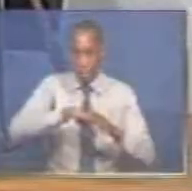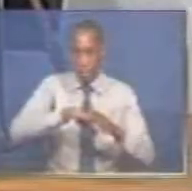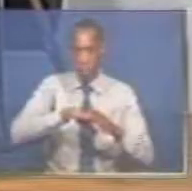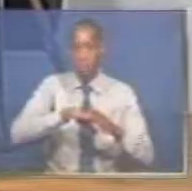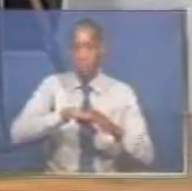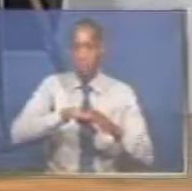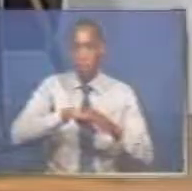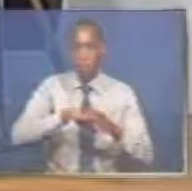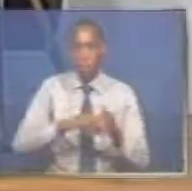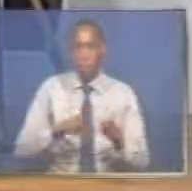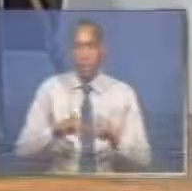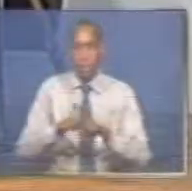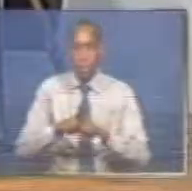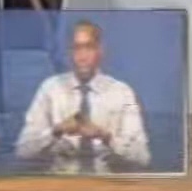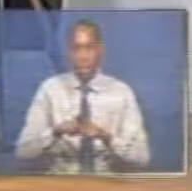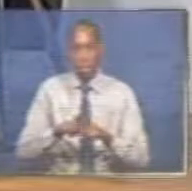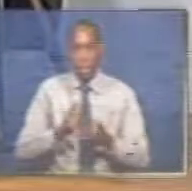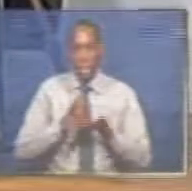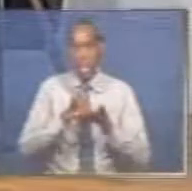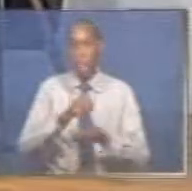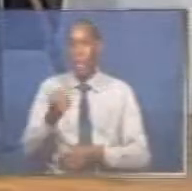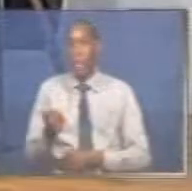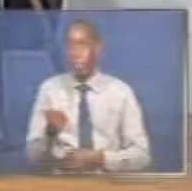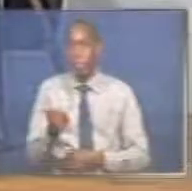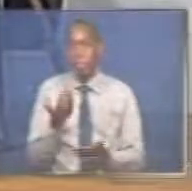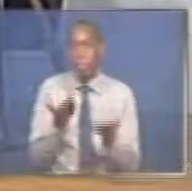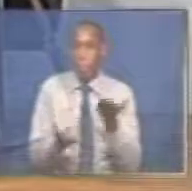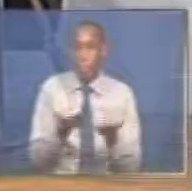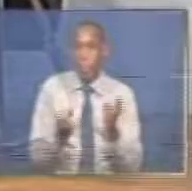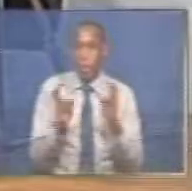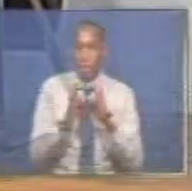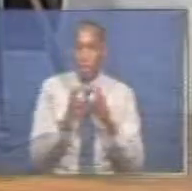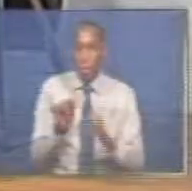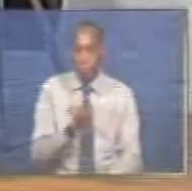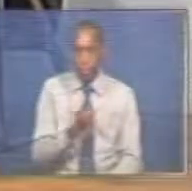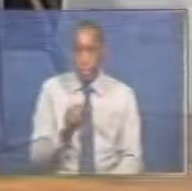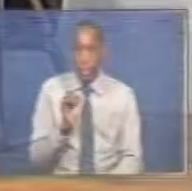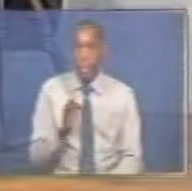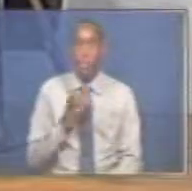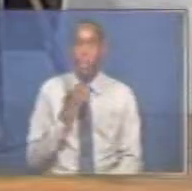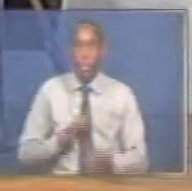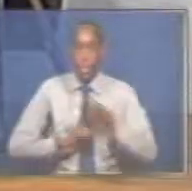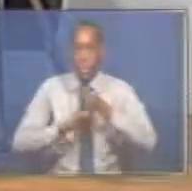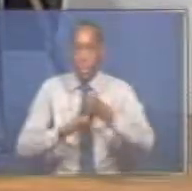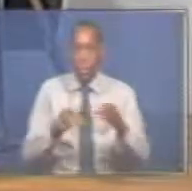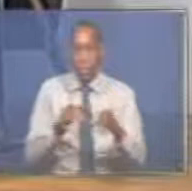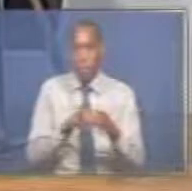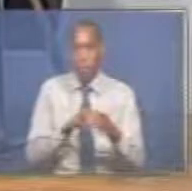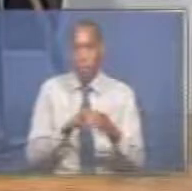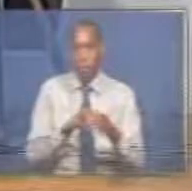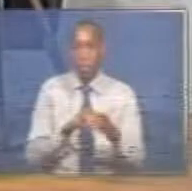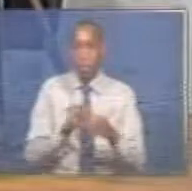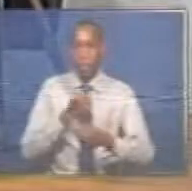football, they do charity work. So maybe you can get, you know, in touch with them if you want to help them, you know, be a member of, you know, what they